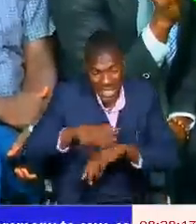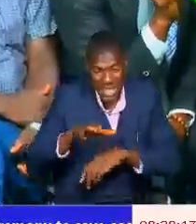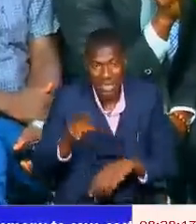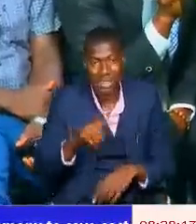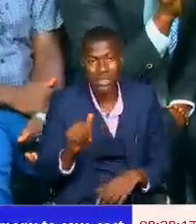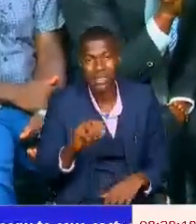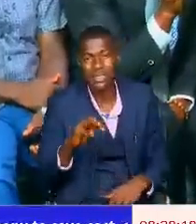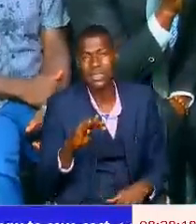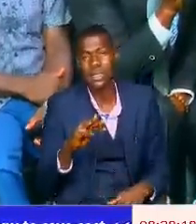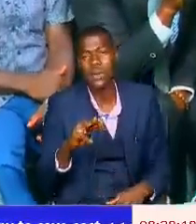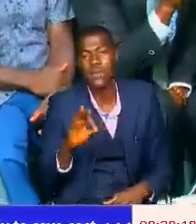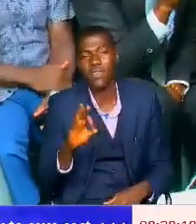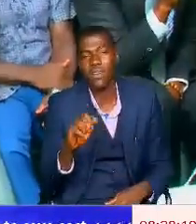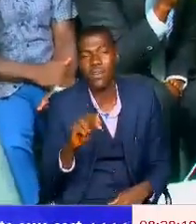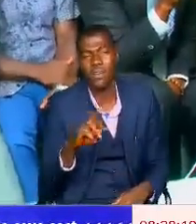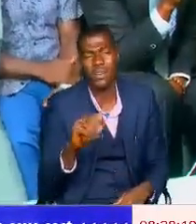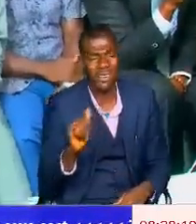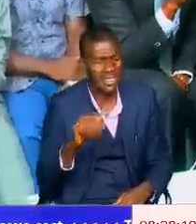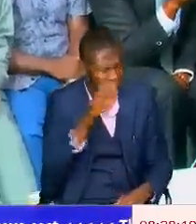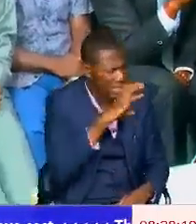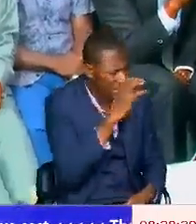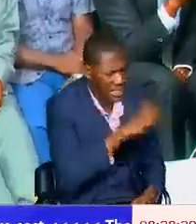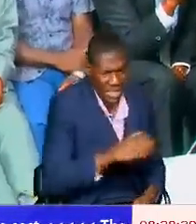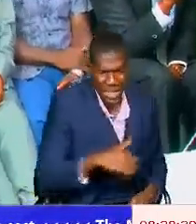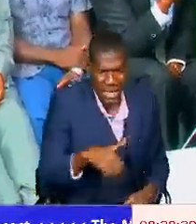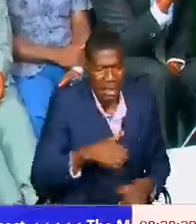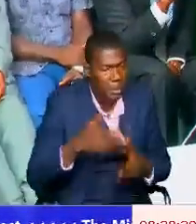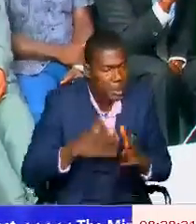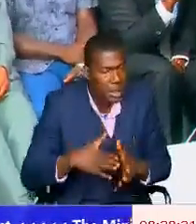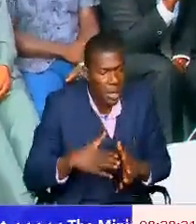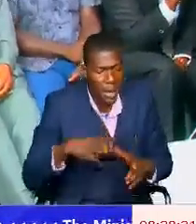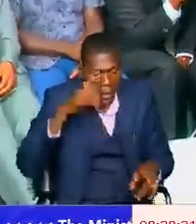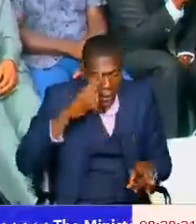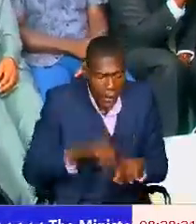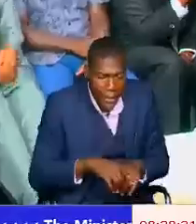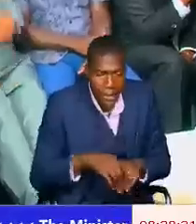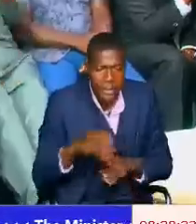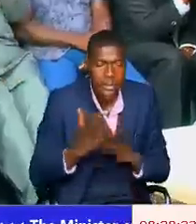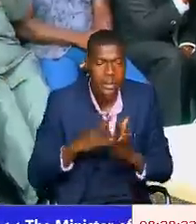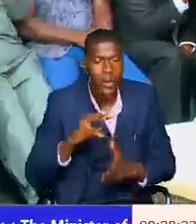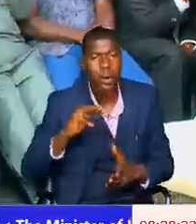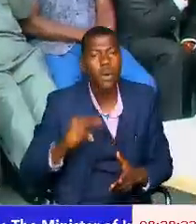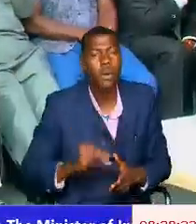She go, look. Nobody go greet you, nodal officer.